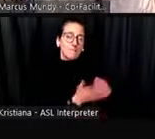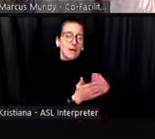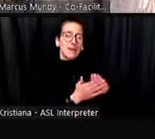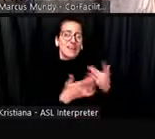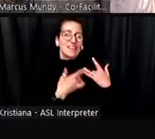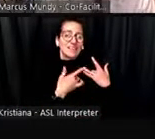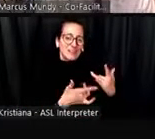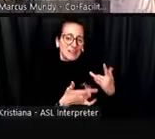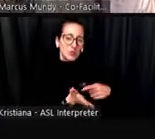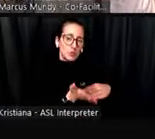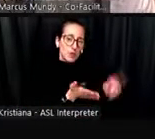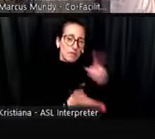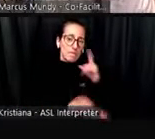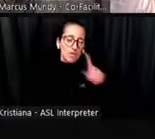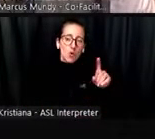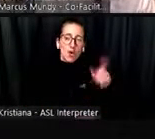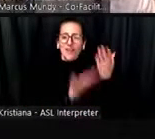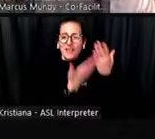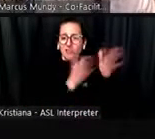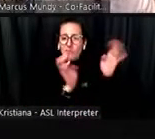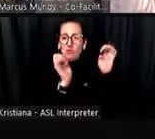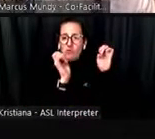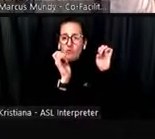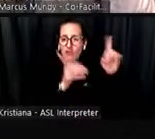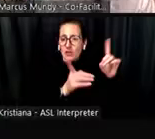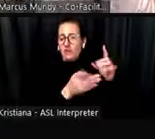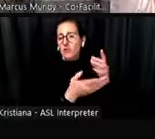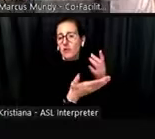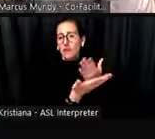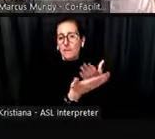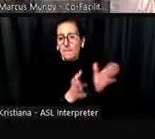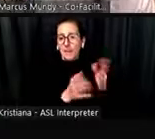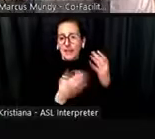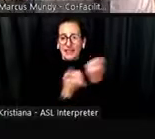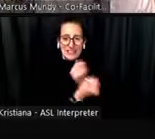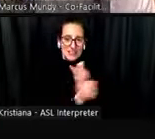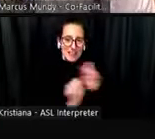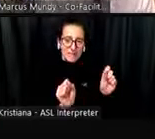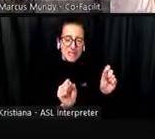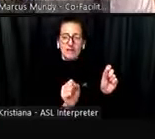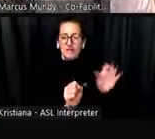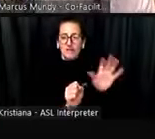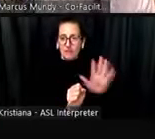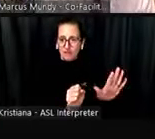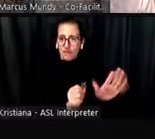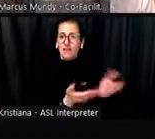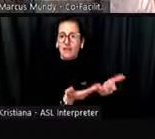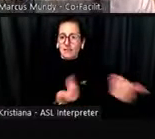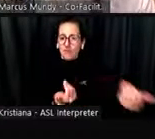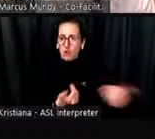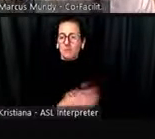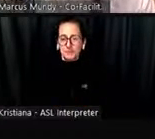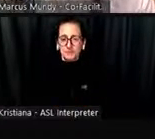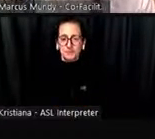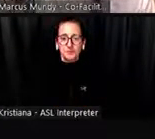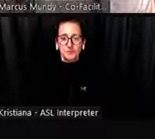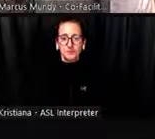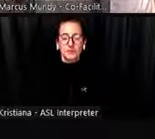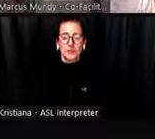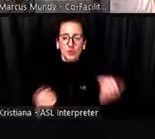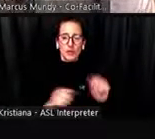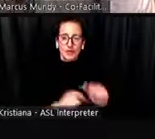and justice, where it's more in line with the general fund's spending purpose. Next slide,